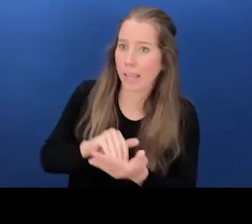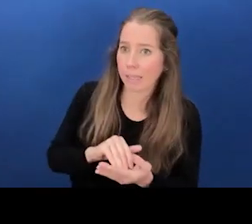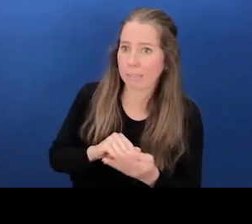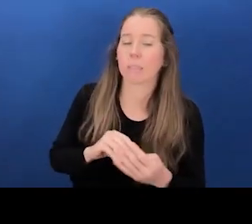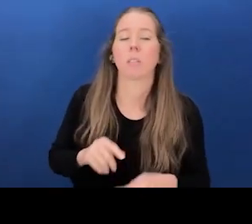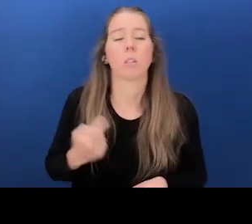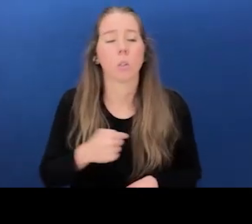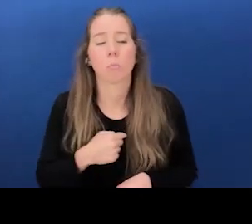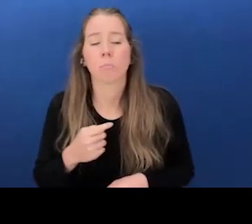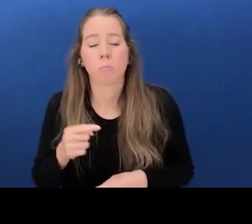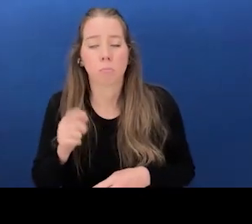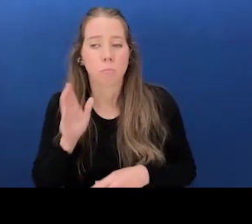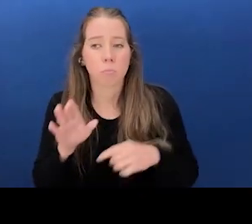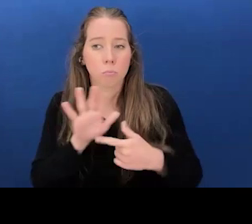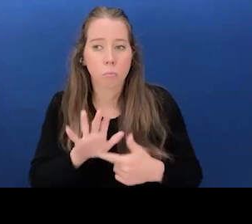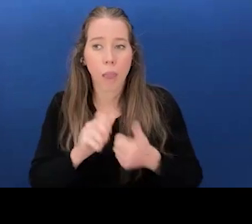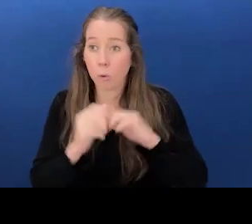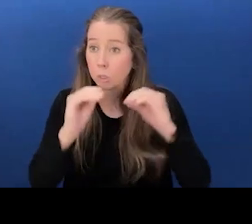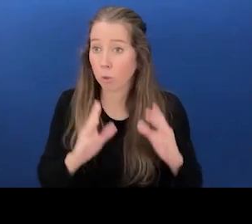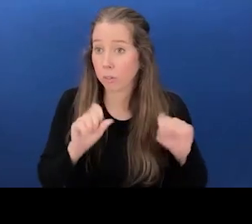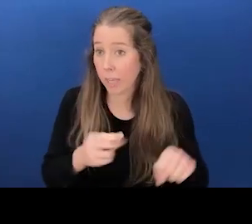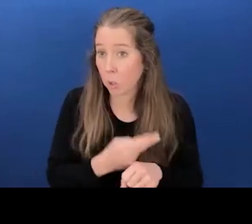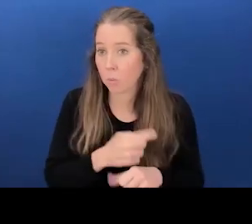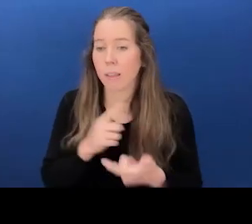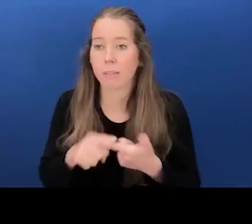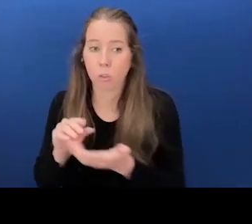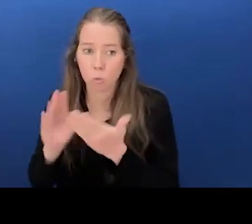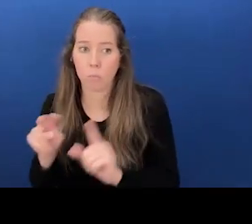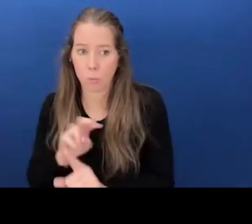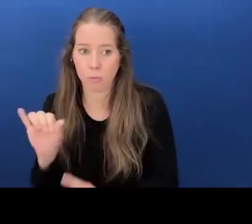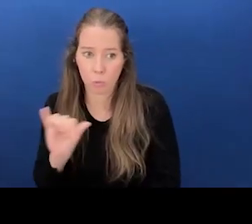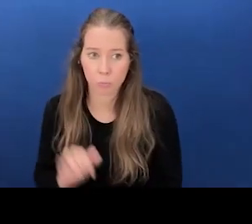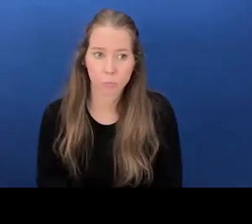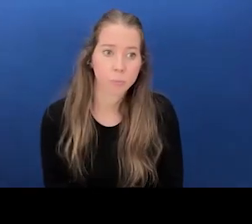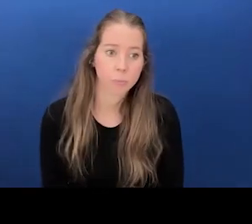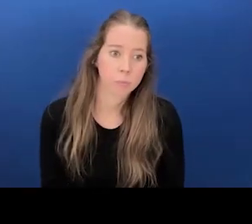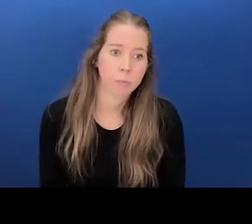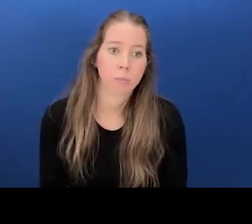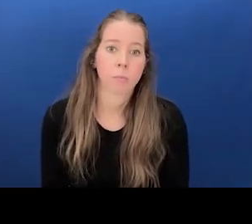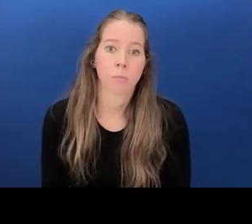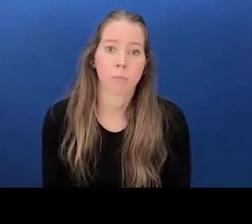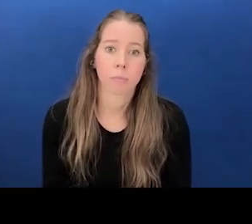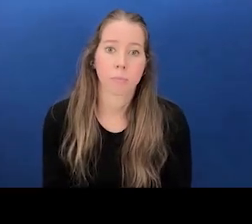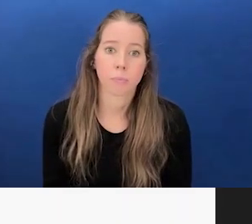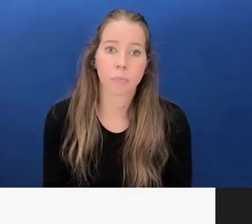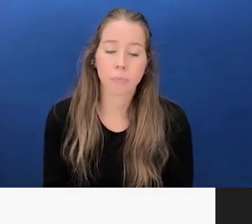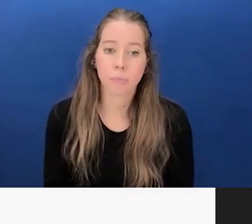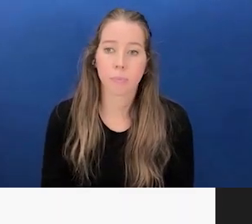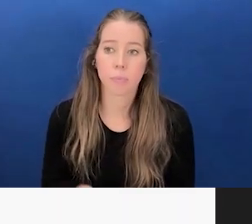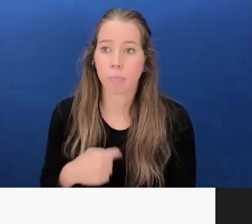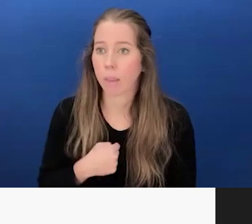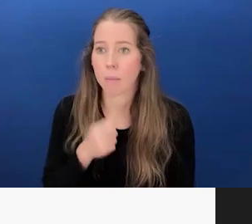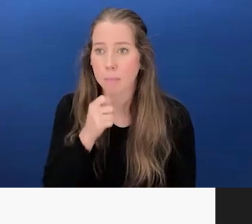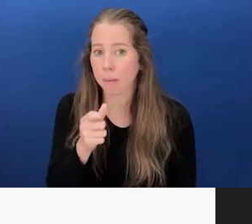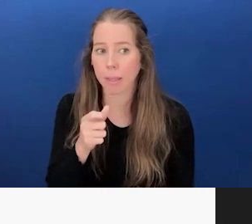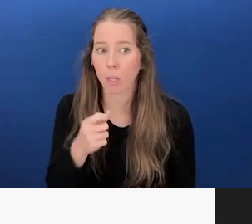instructor can use this. And then we're going to look at how a student might approach it. All right. So I am not going to go over and